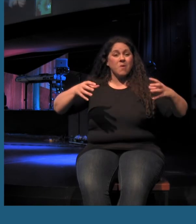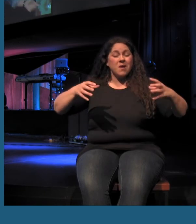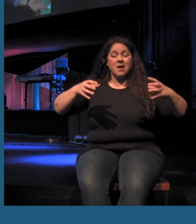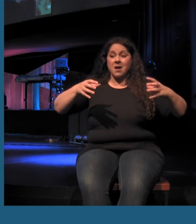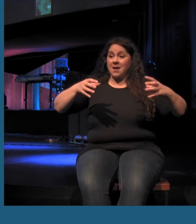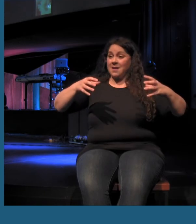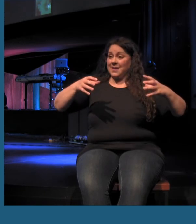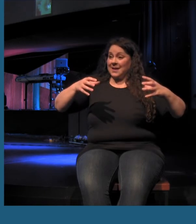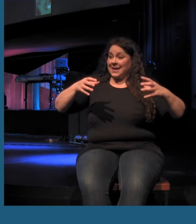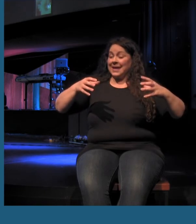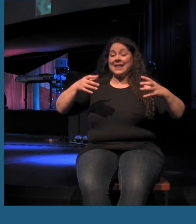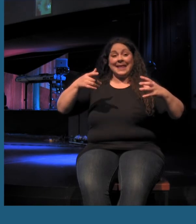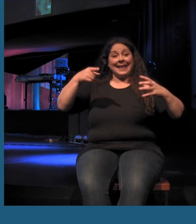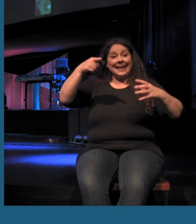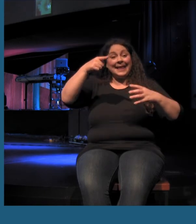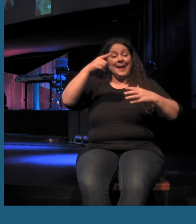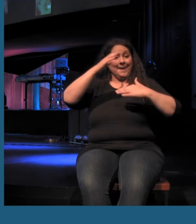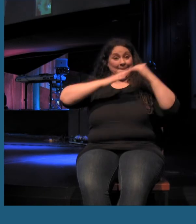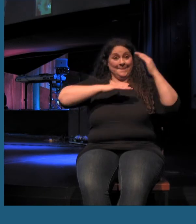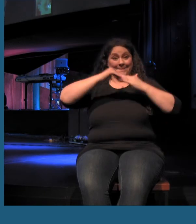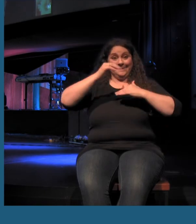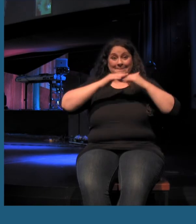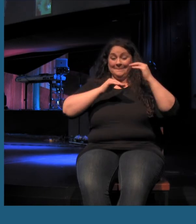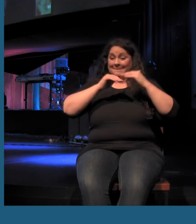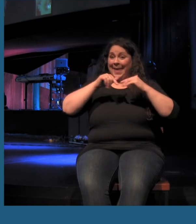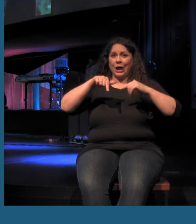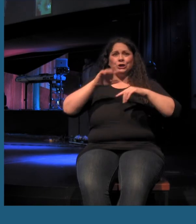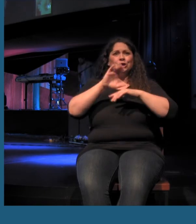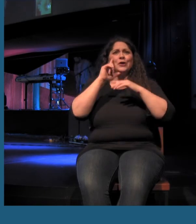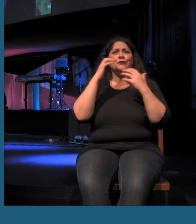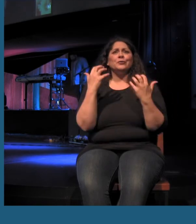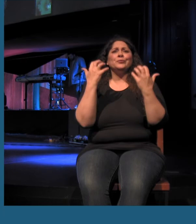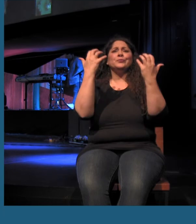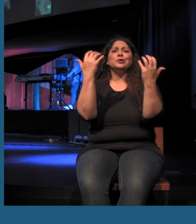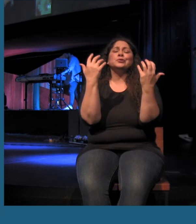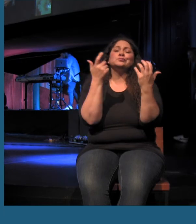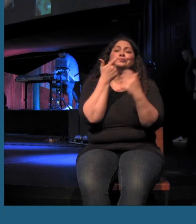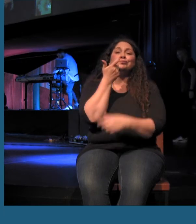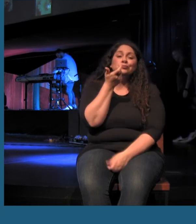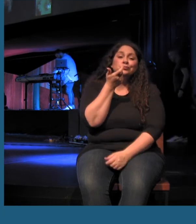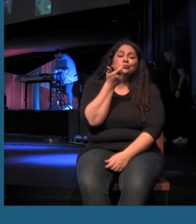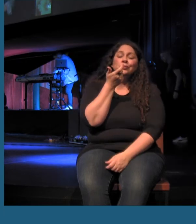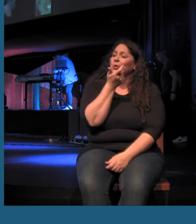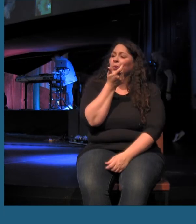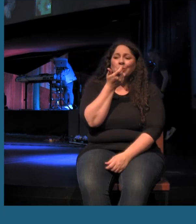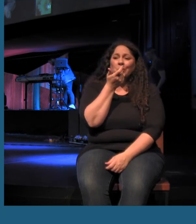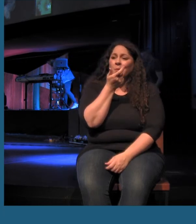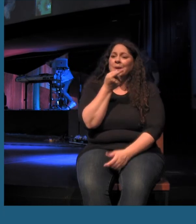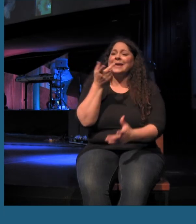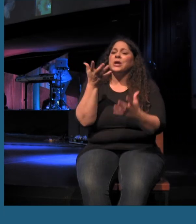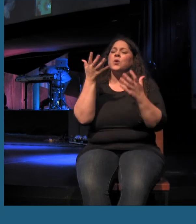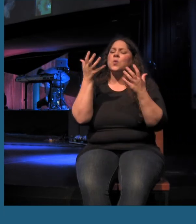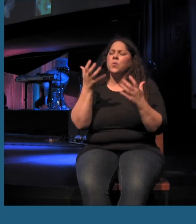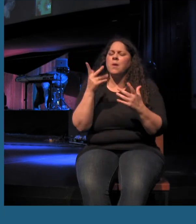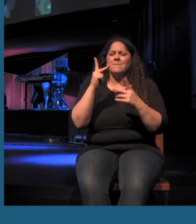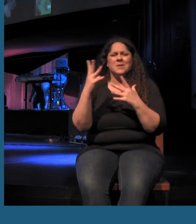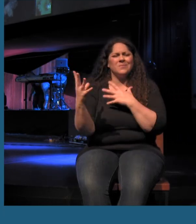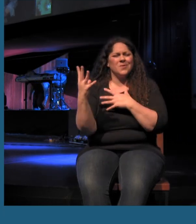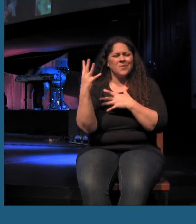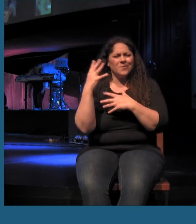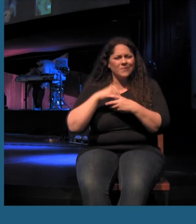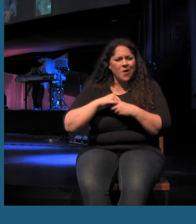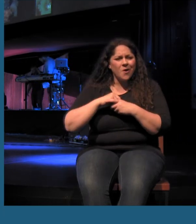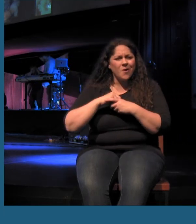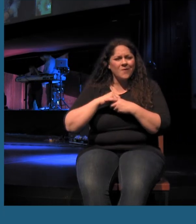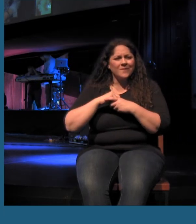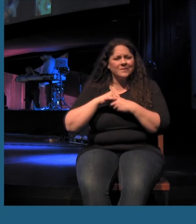building something so that we can have a place to be spectators. He wanted to mobilize people. You